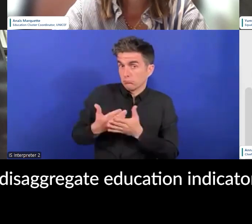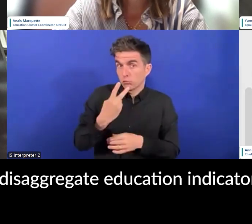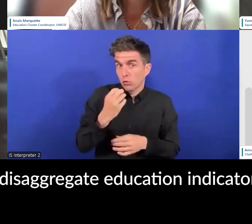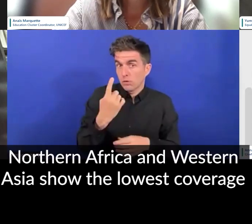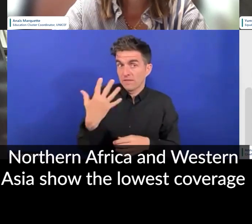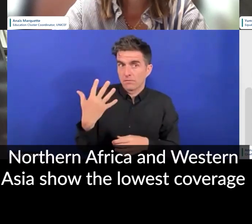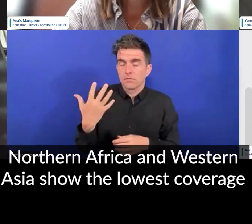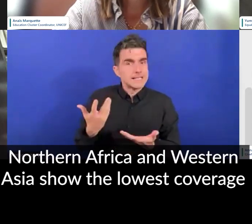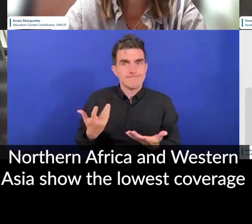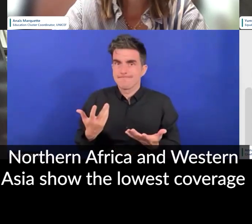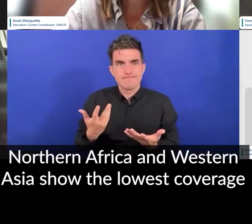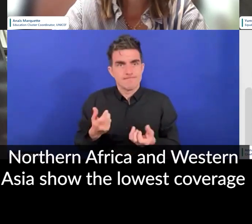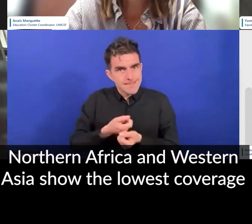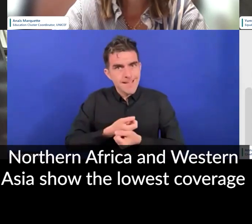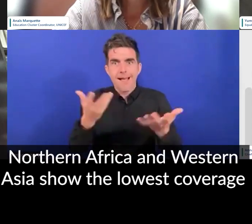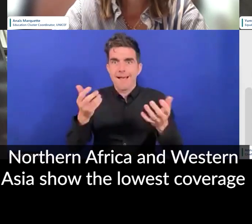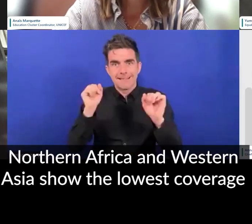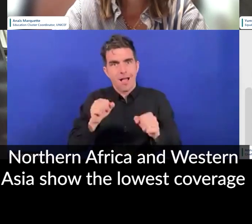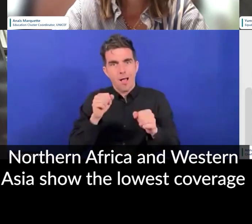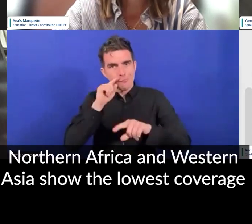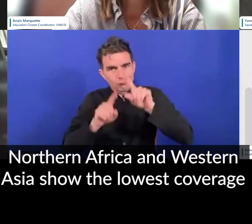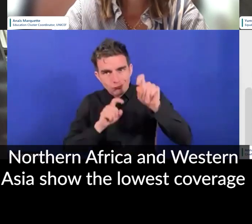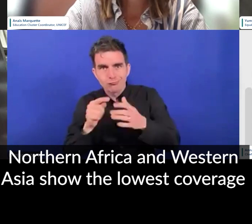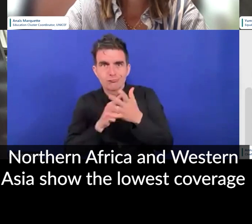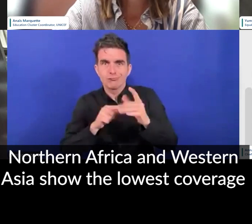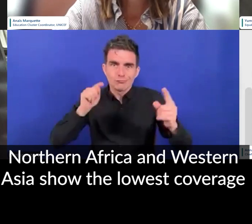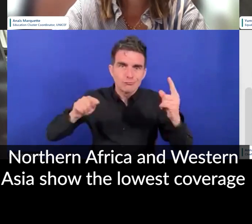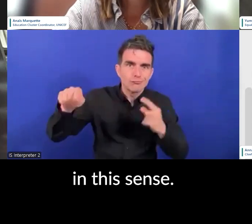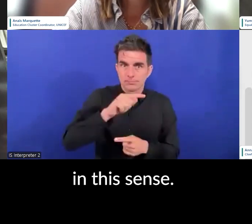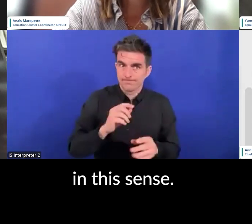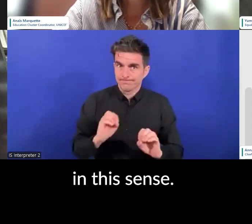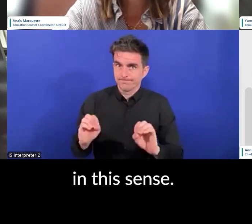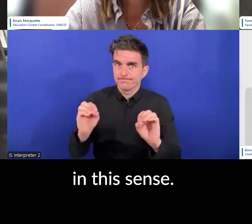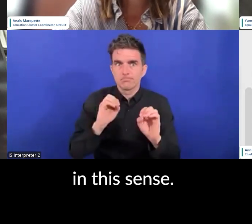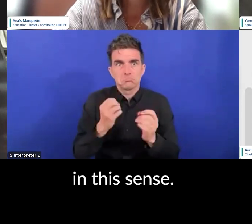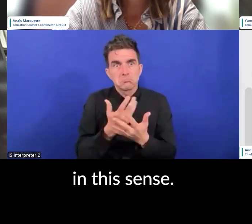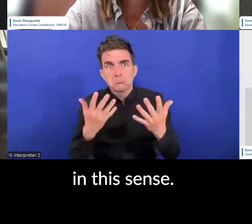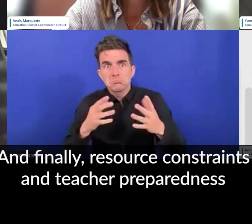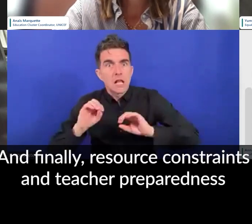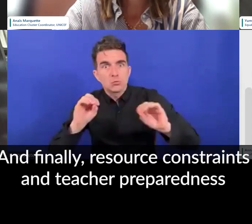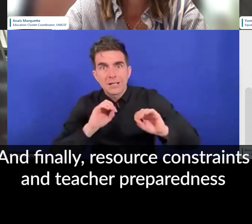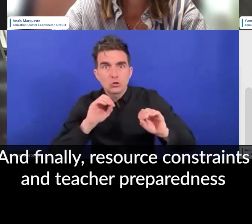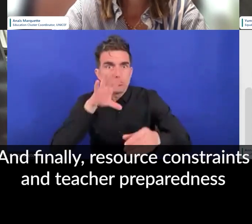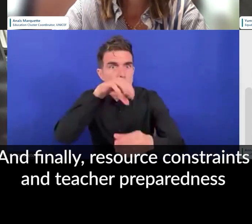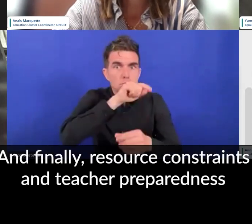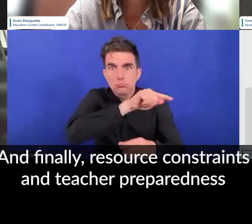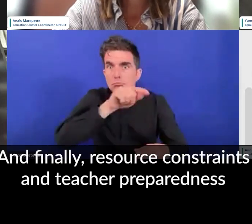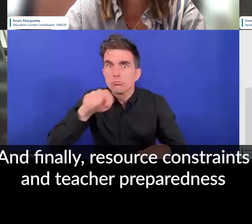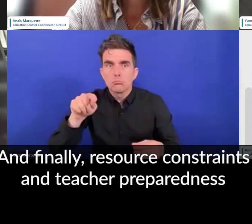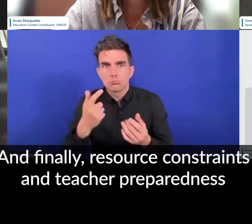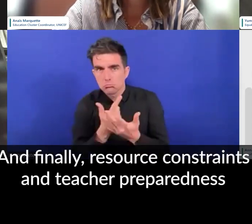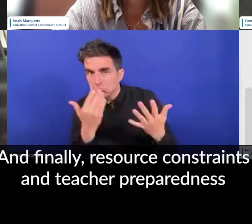indicators. And Northern Africa and Western Asia show the lowest coverage in this sense. And finally,